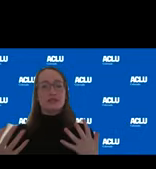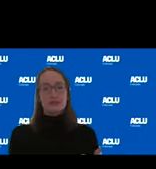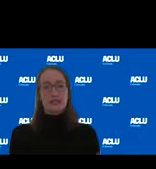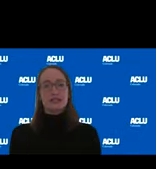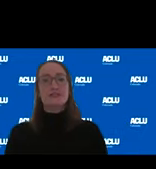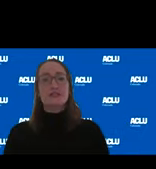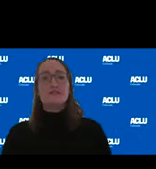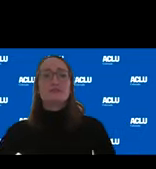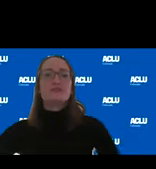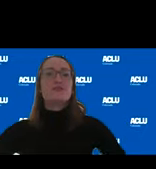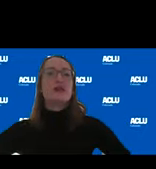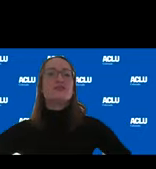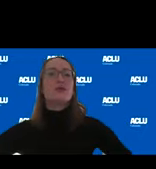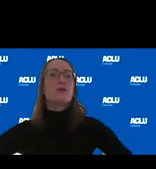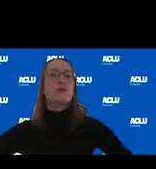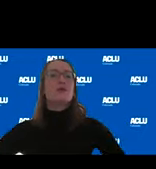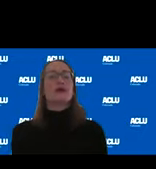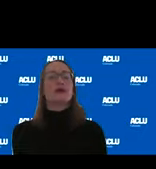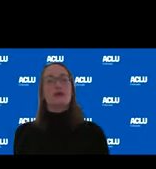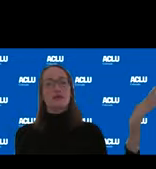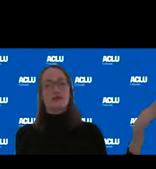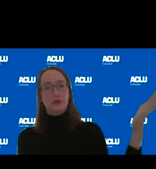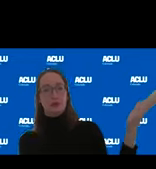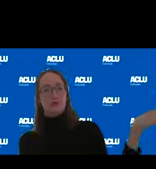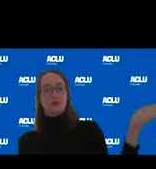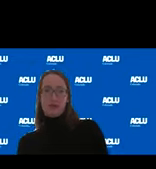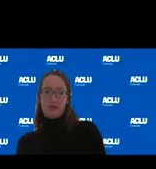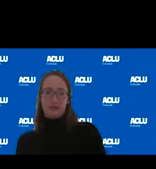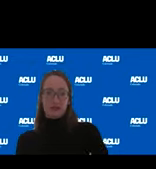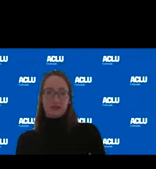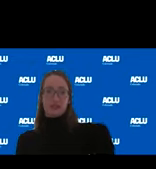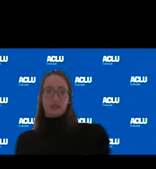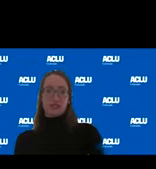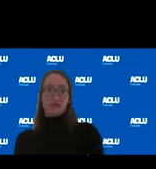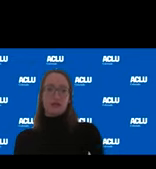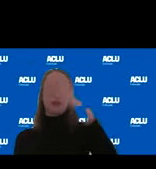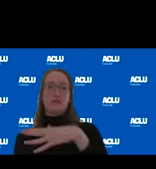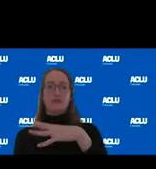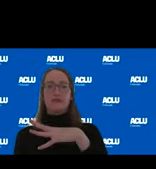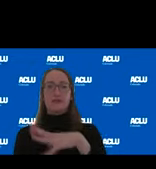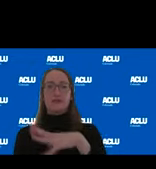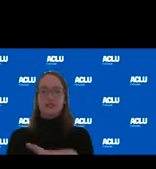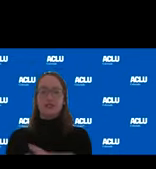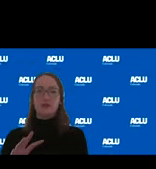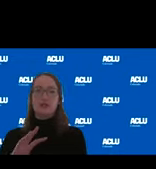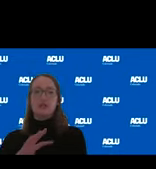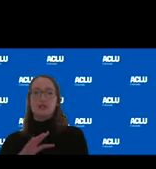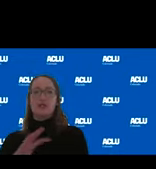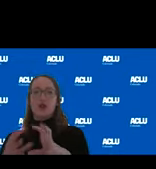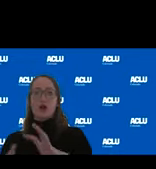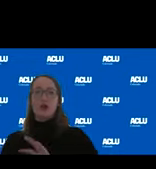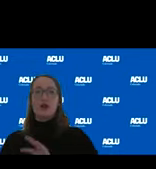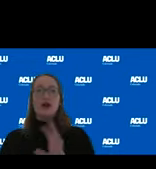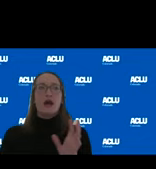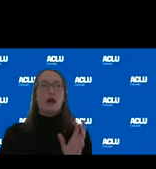really does make a difference. And so we will quickly go through, in terms of agenda, we'll quickly go through the foundation. So what do you need to